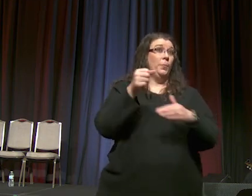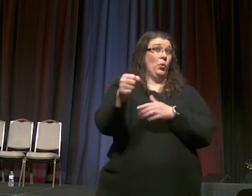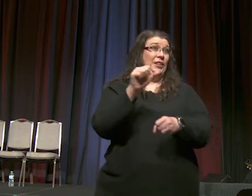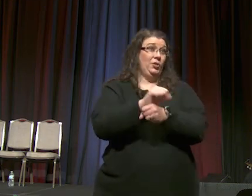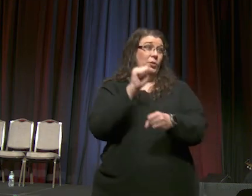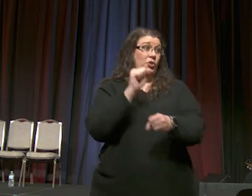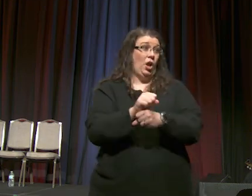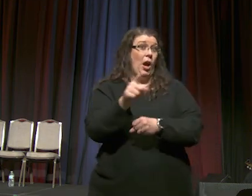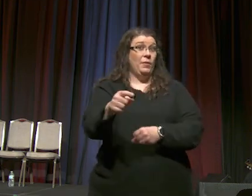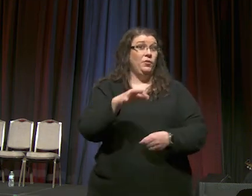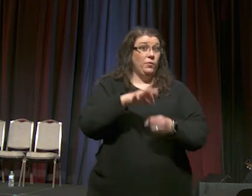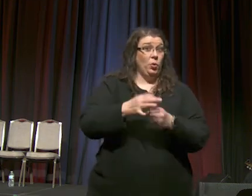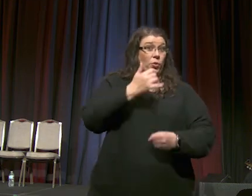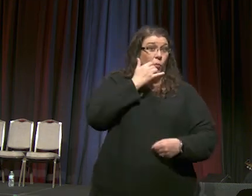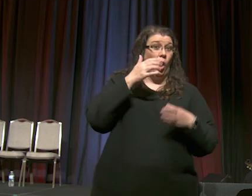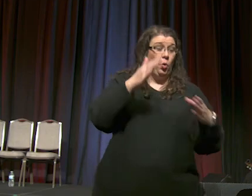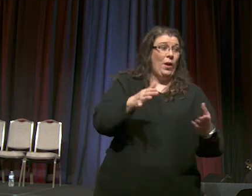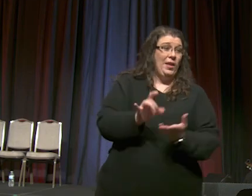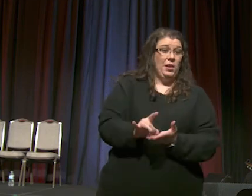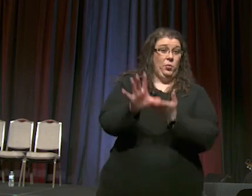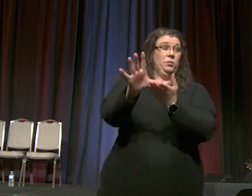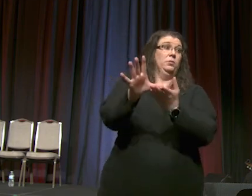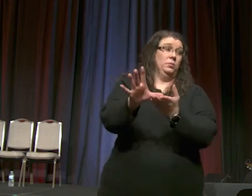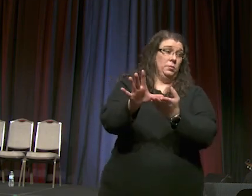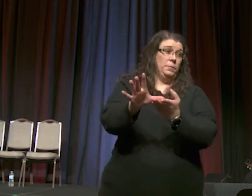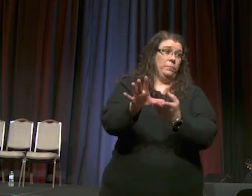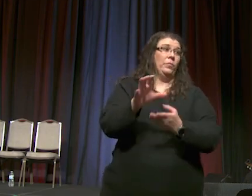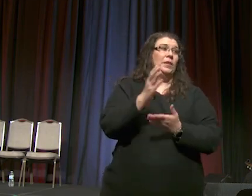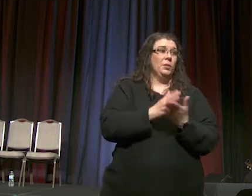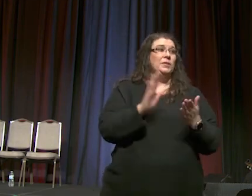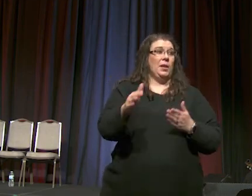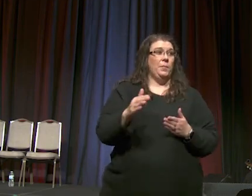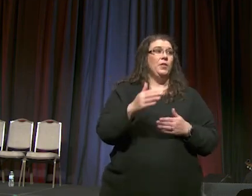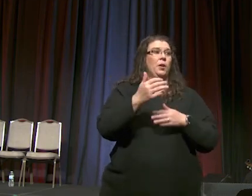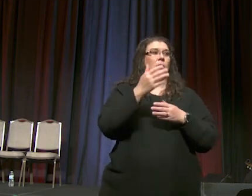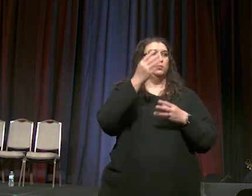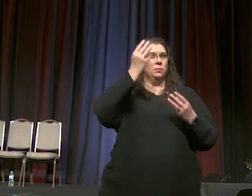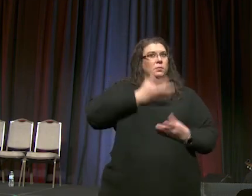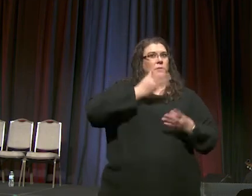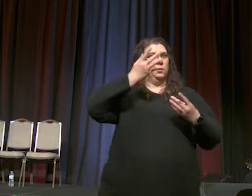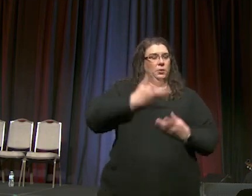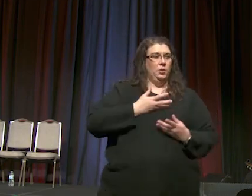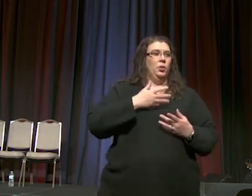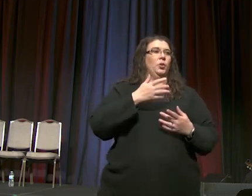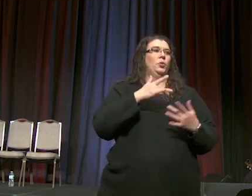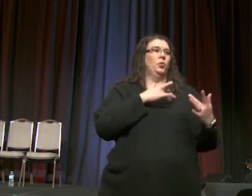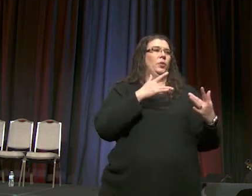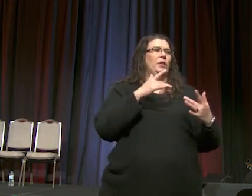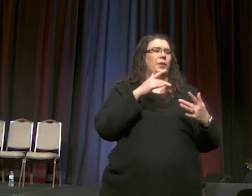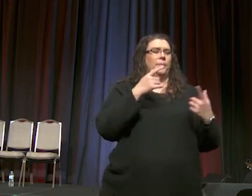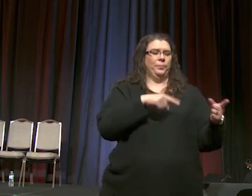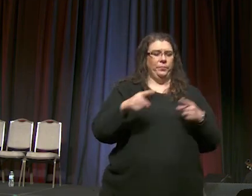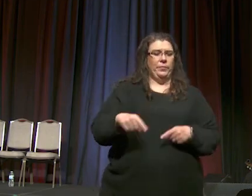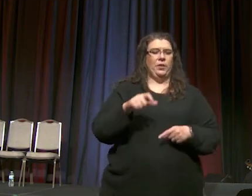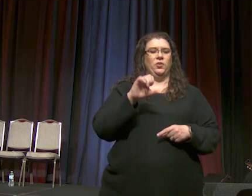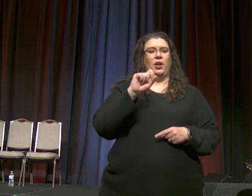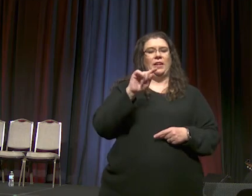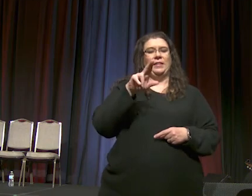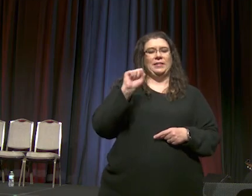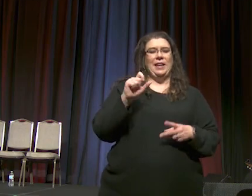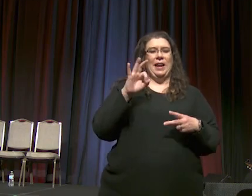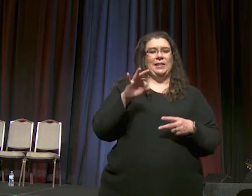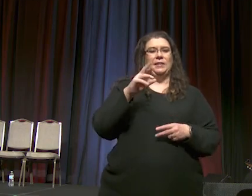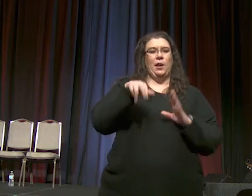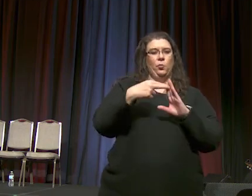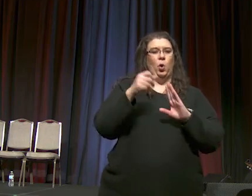they had voted the wrong way. And some of those allegations had come to us through the Commission on the Status and Role of Women, and we received an